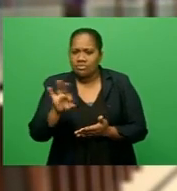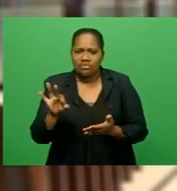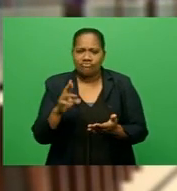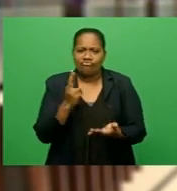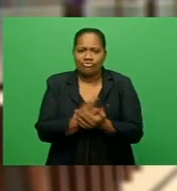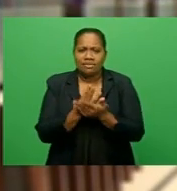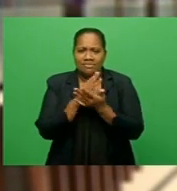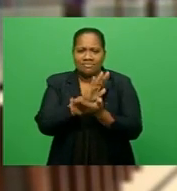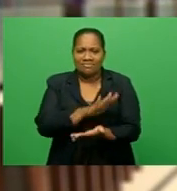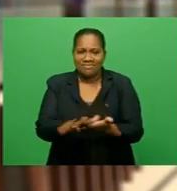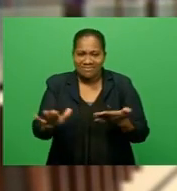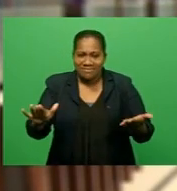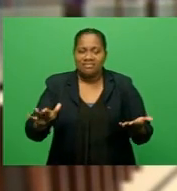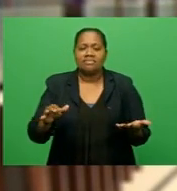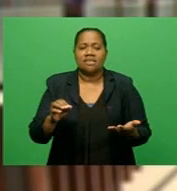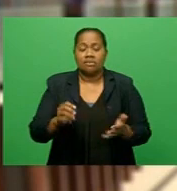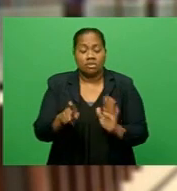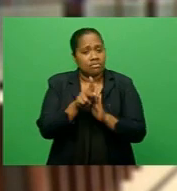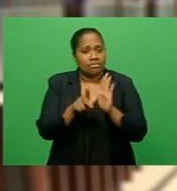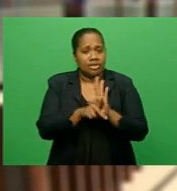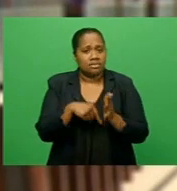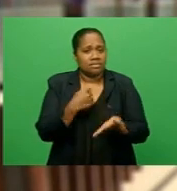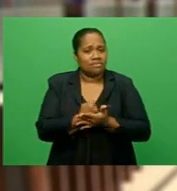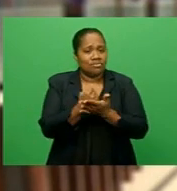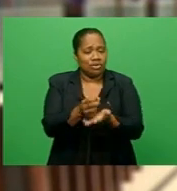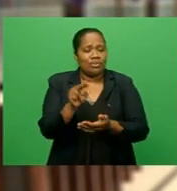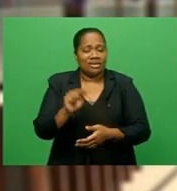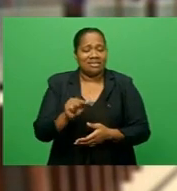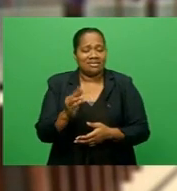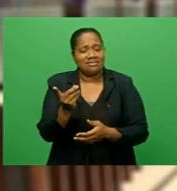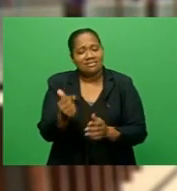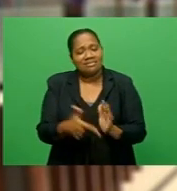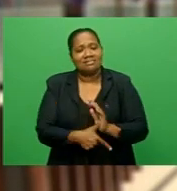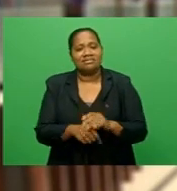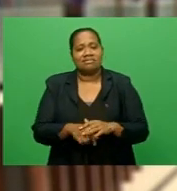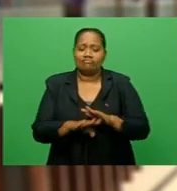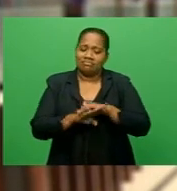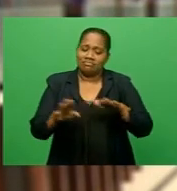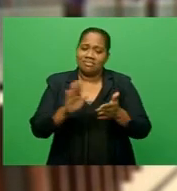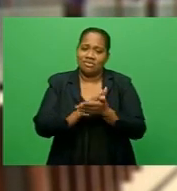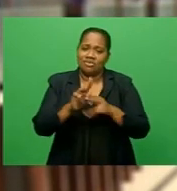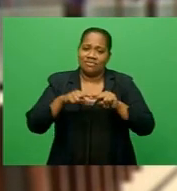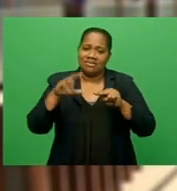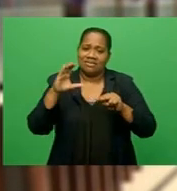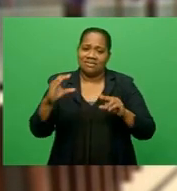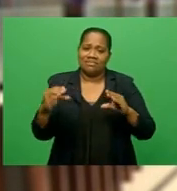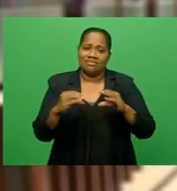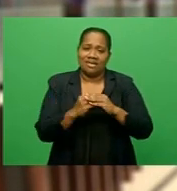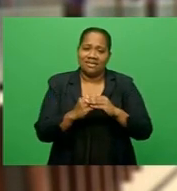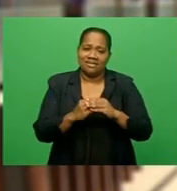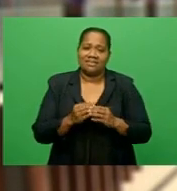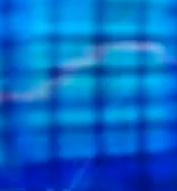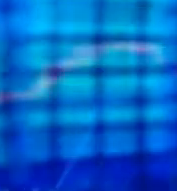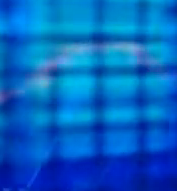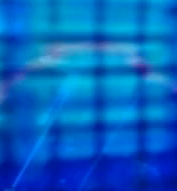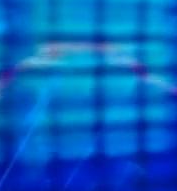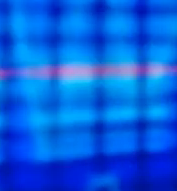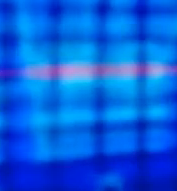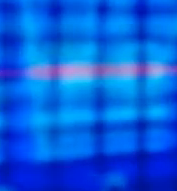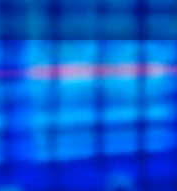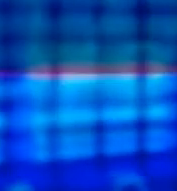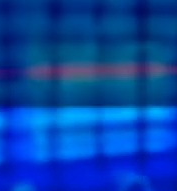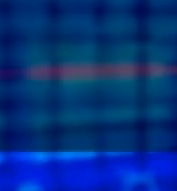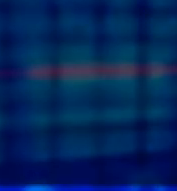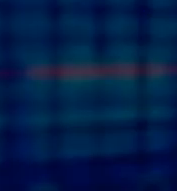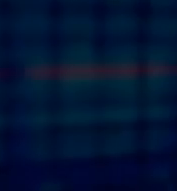and that policy support will be needed for some time. That's all for now from HFC Bank, Vinaka. Here